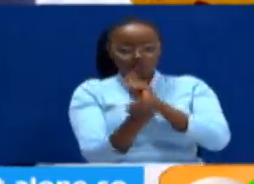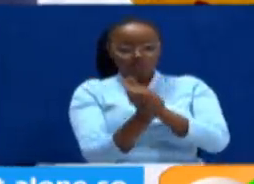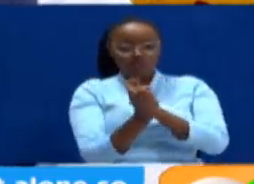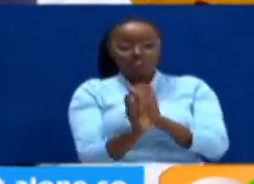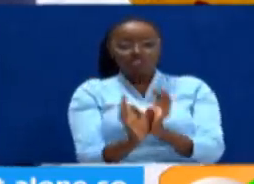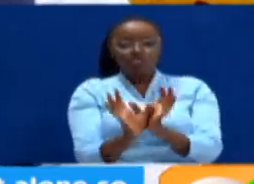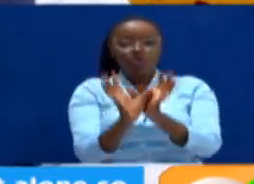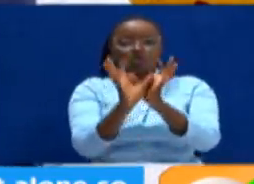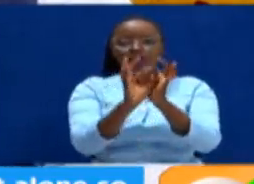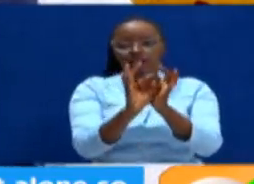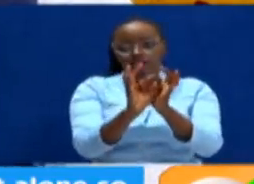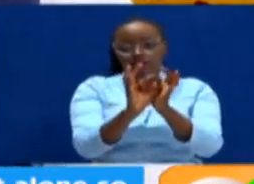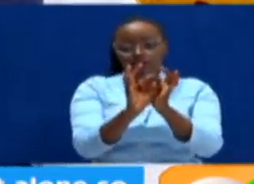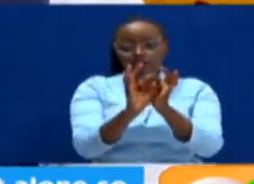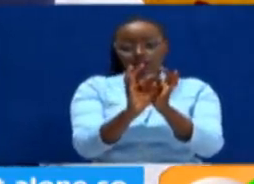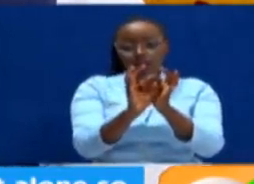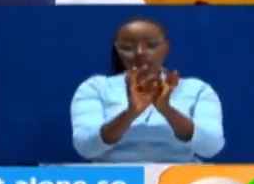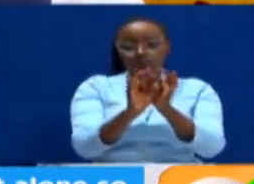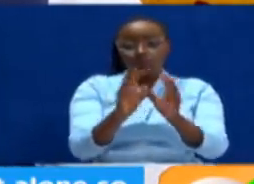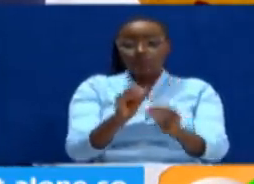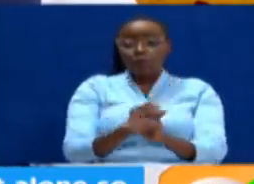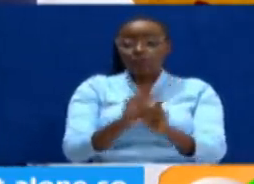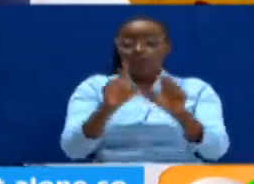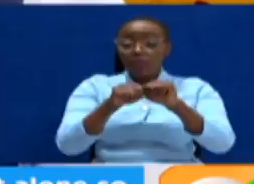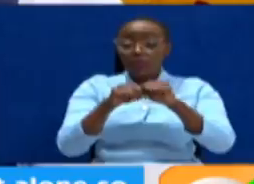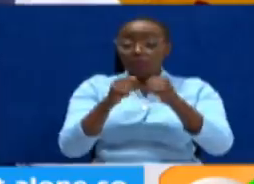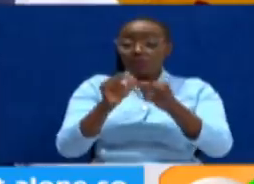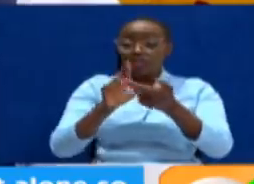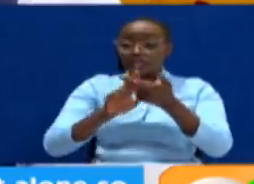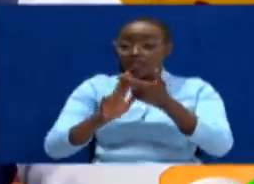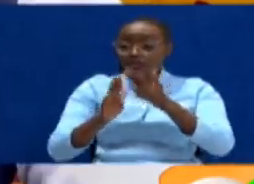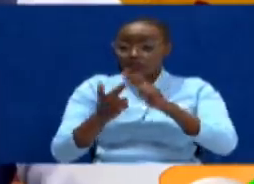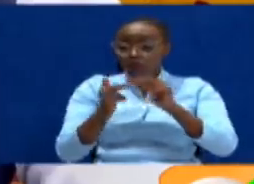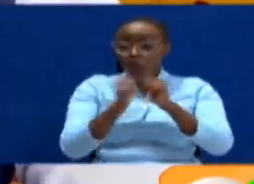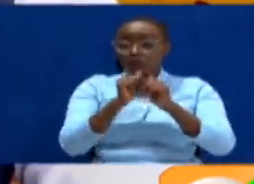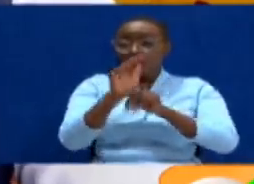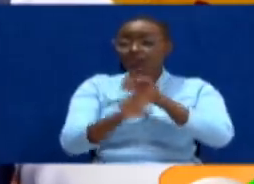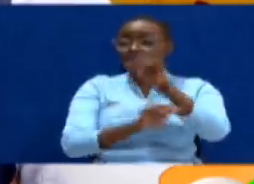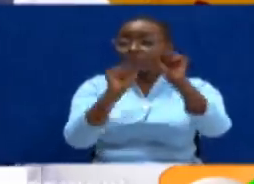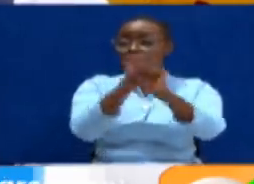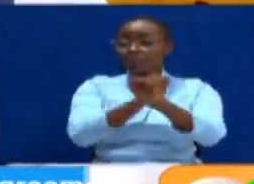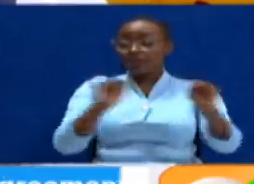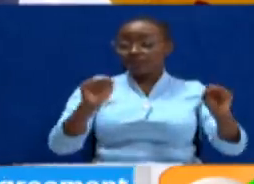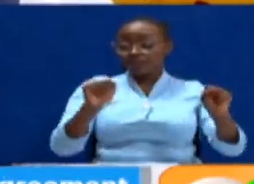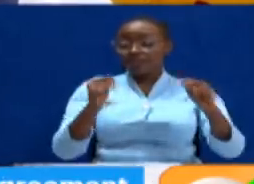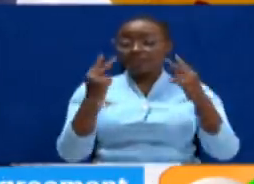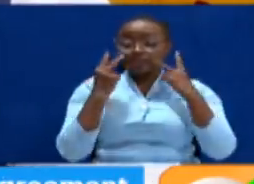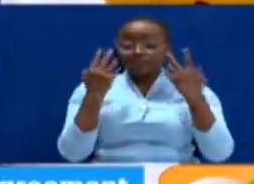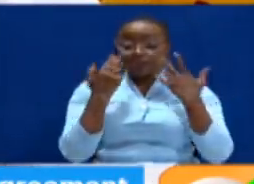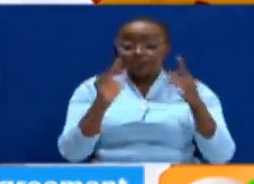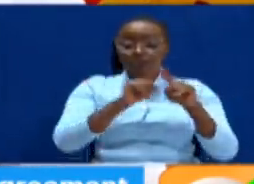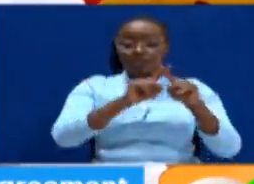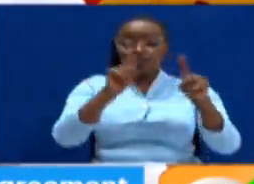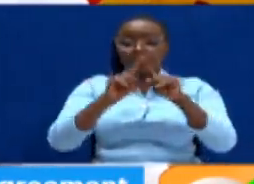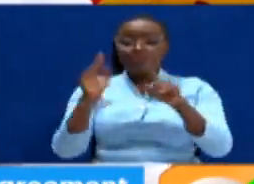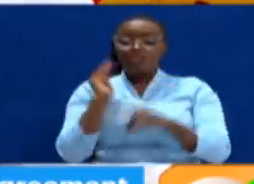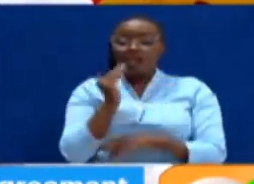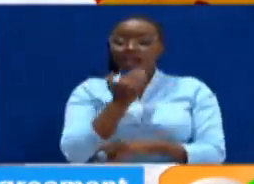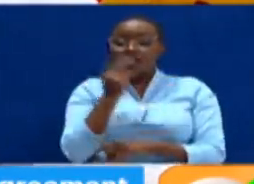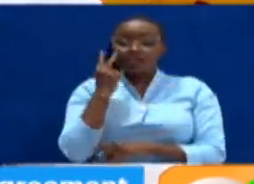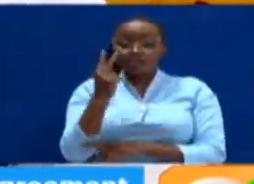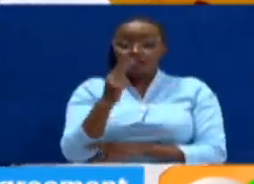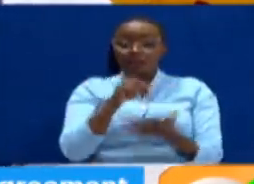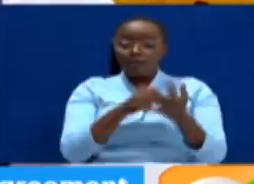with the clearly broken relations with the deputy president. We now see different colors, meaning